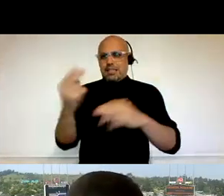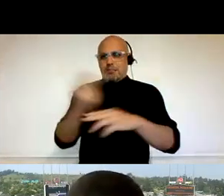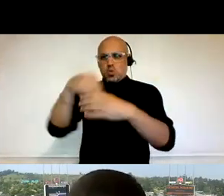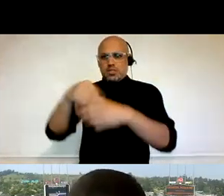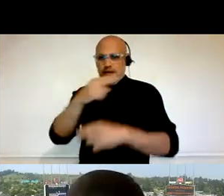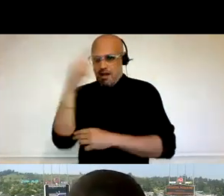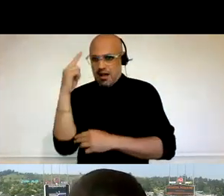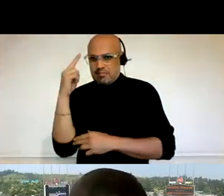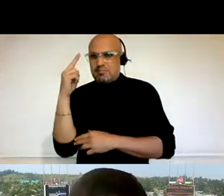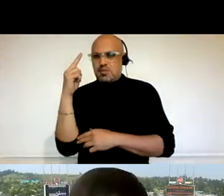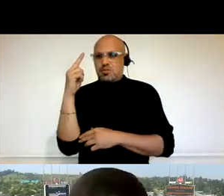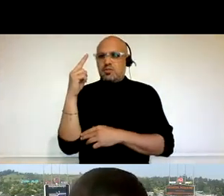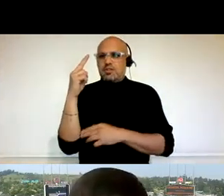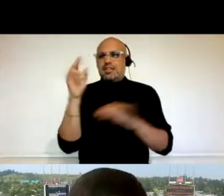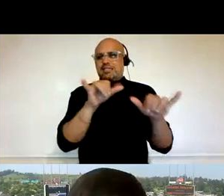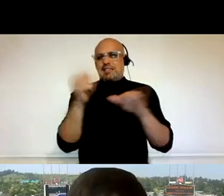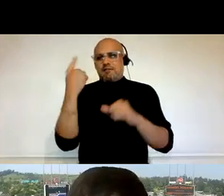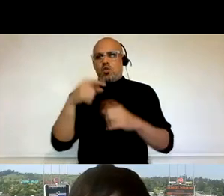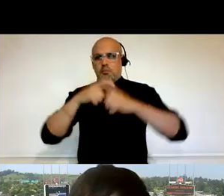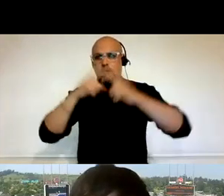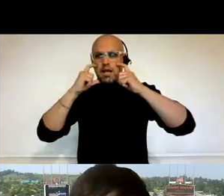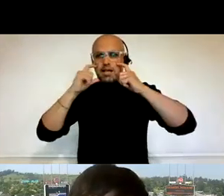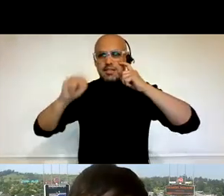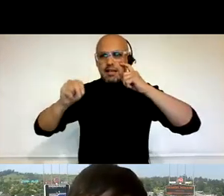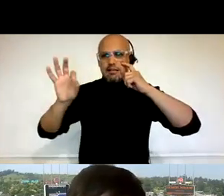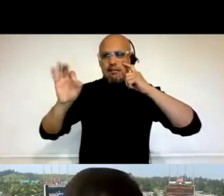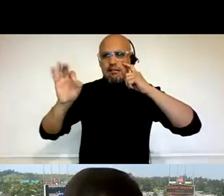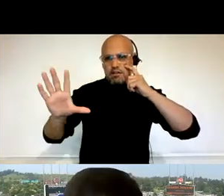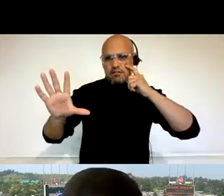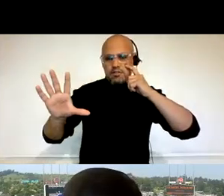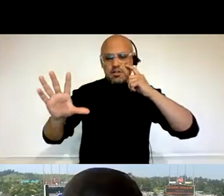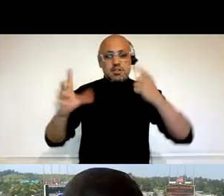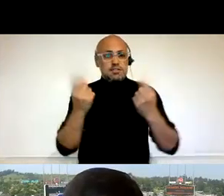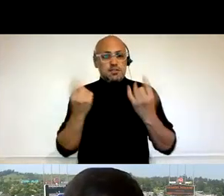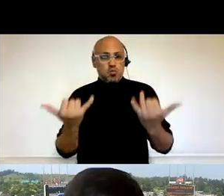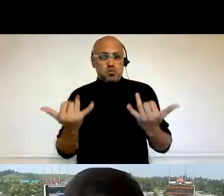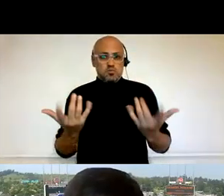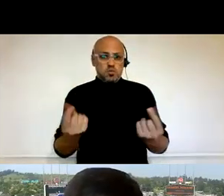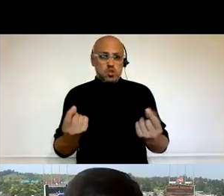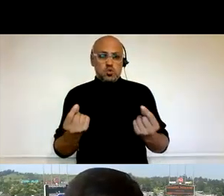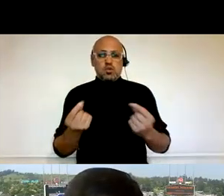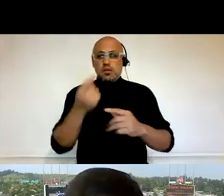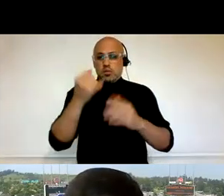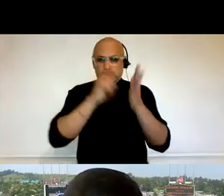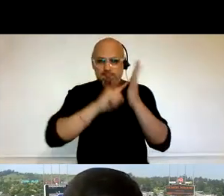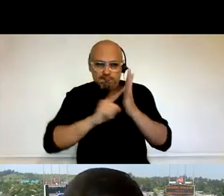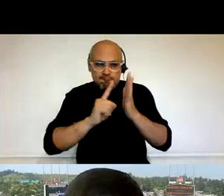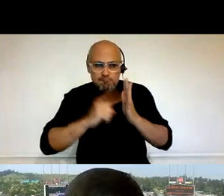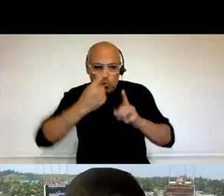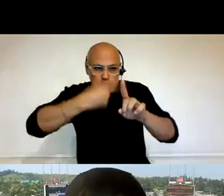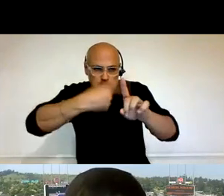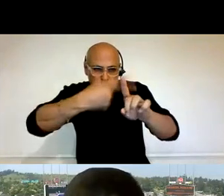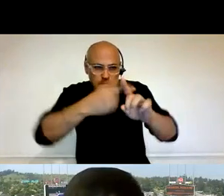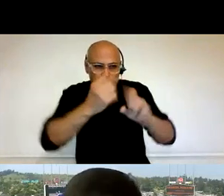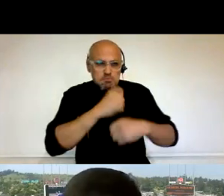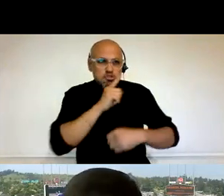use to make the N95 masks. And then we are going to inspect them once a month and make sure that